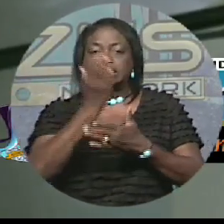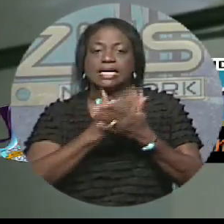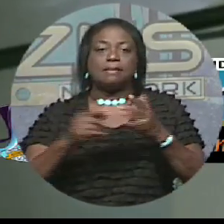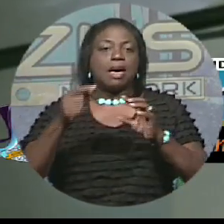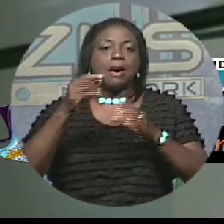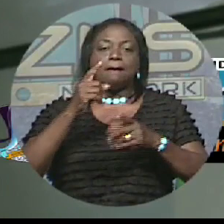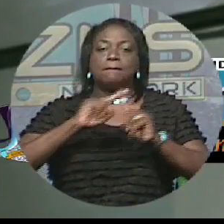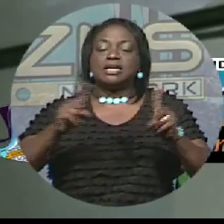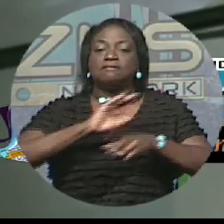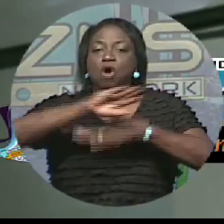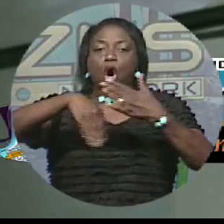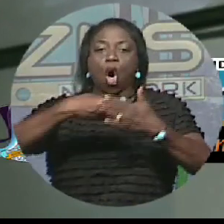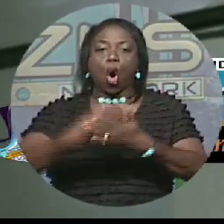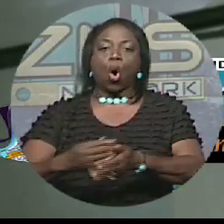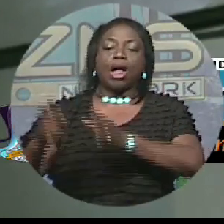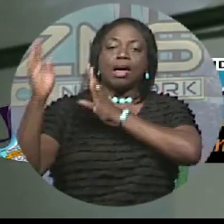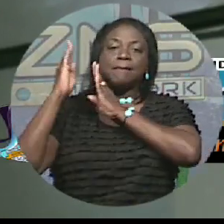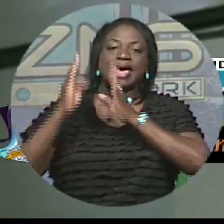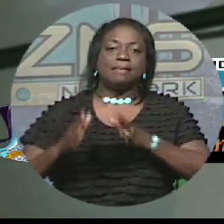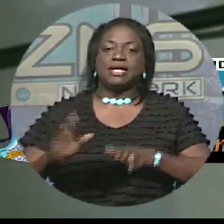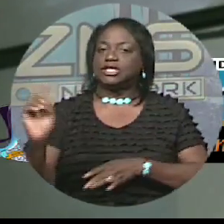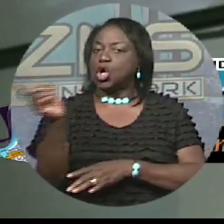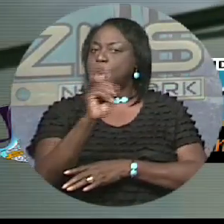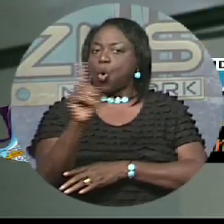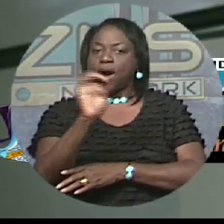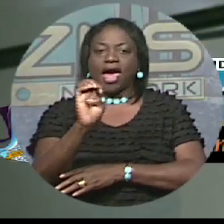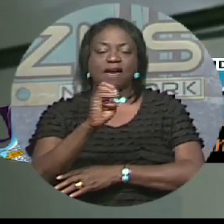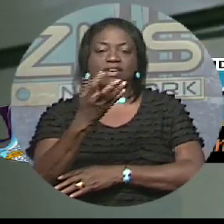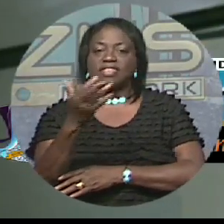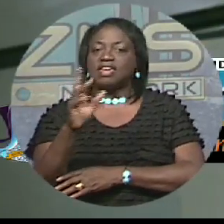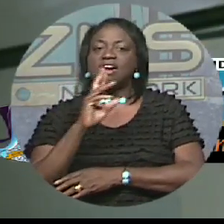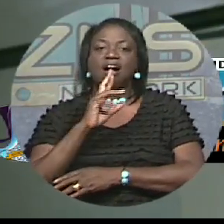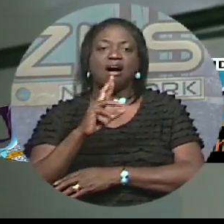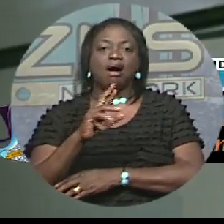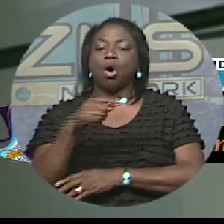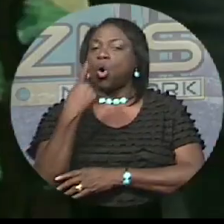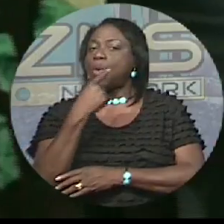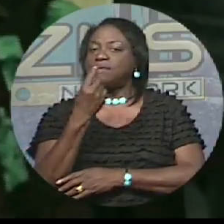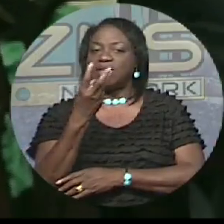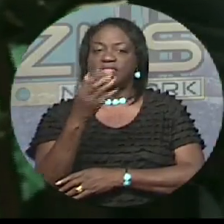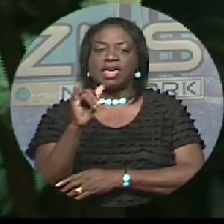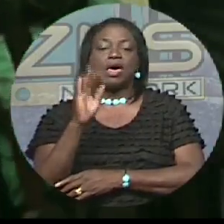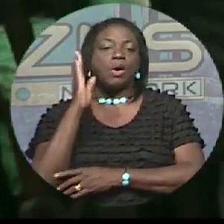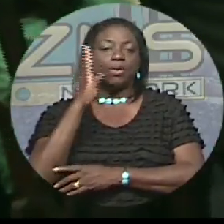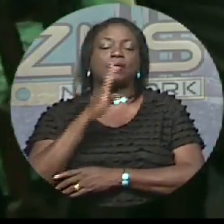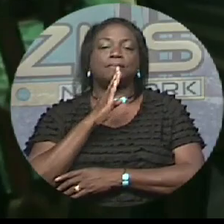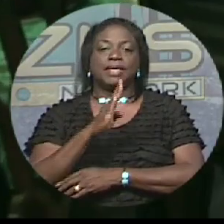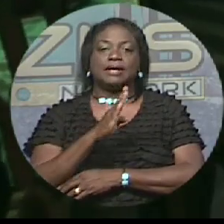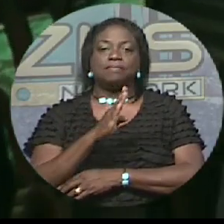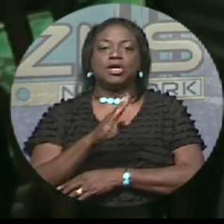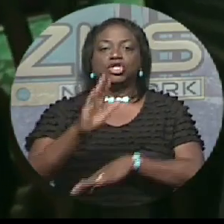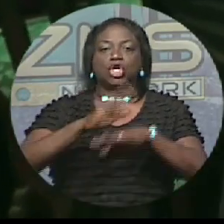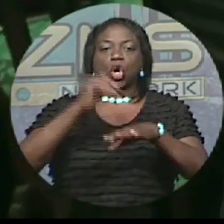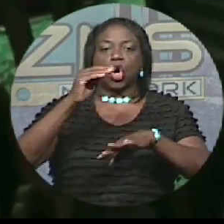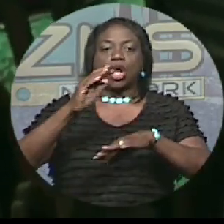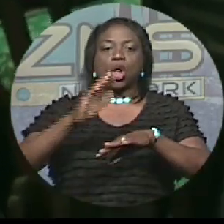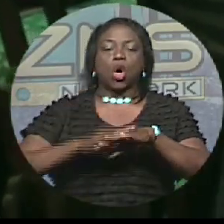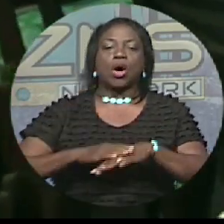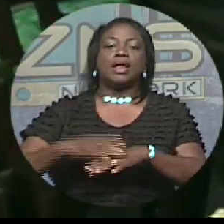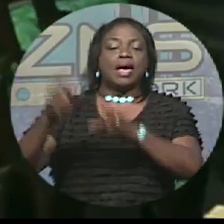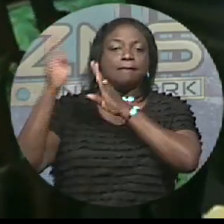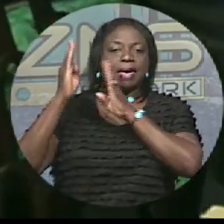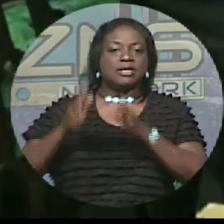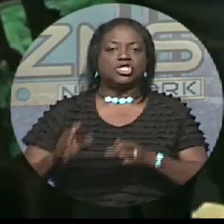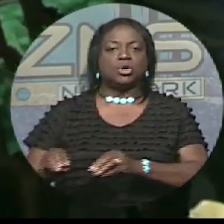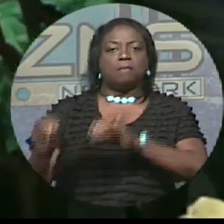all Bahamians, wherever they may be, and whomever they may be. Her Excellency called on Bahamians to put their